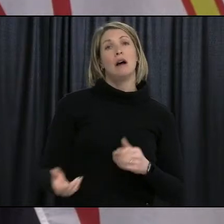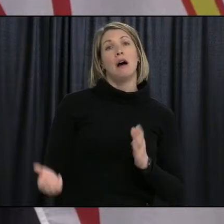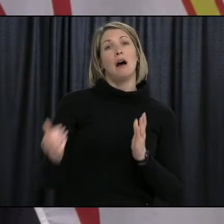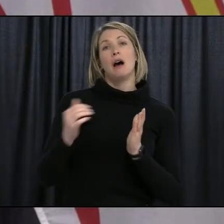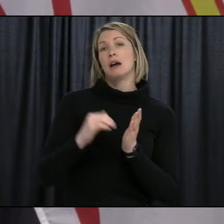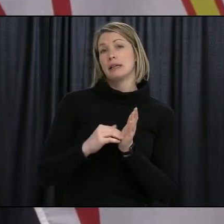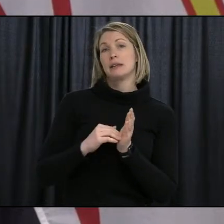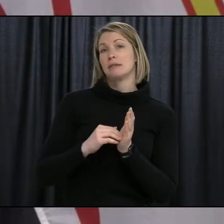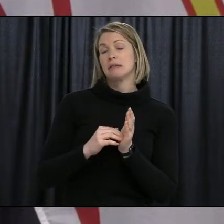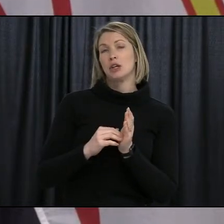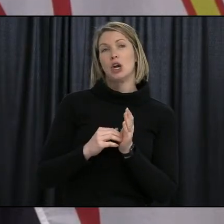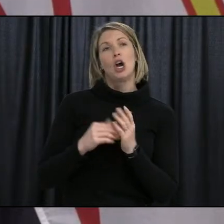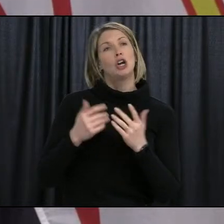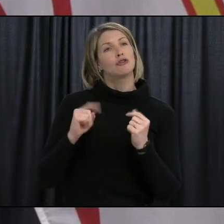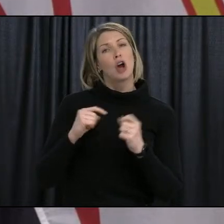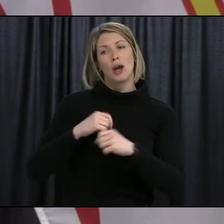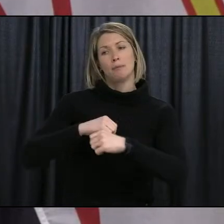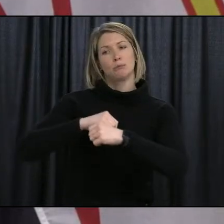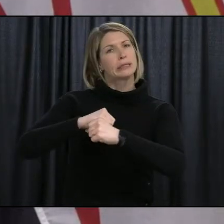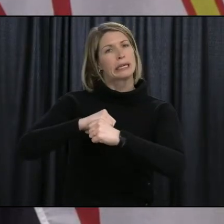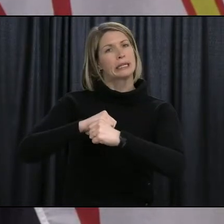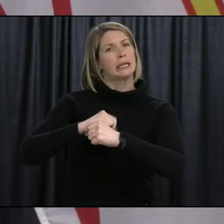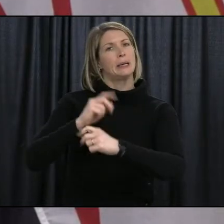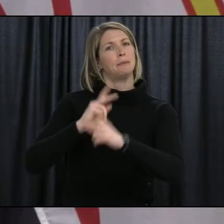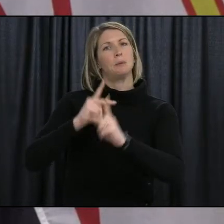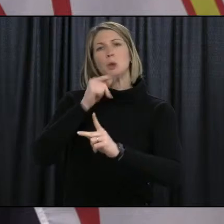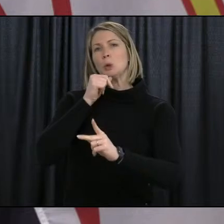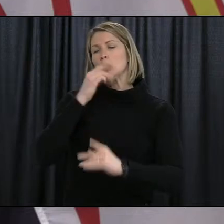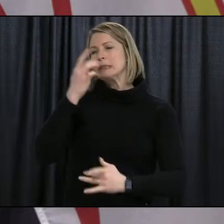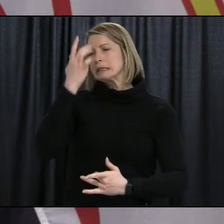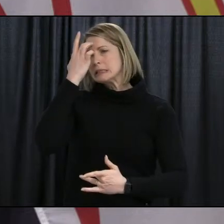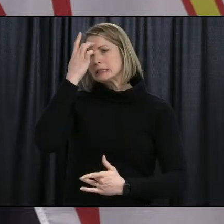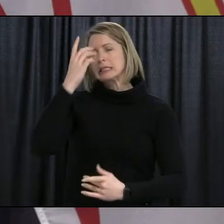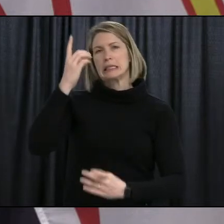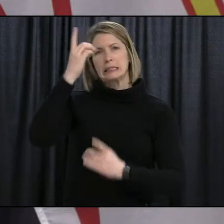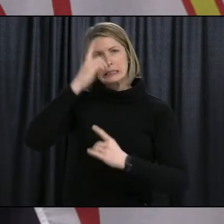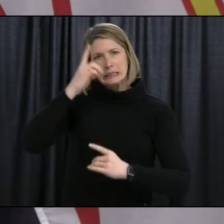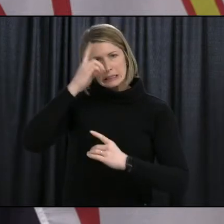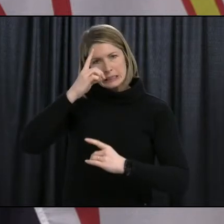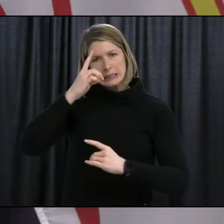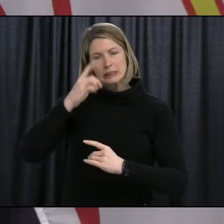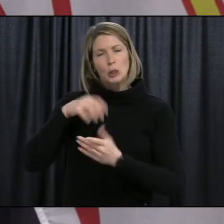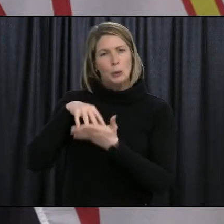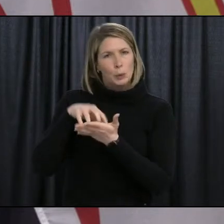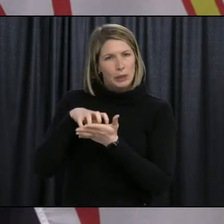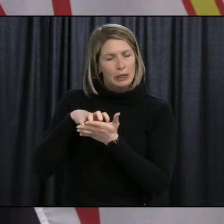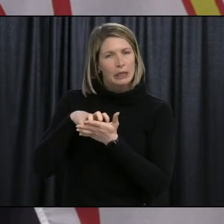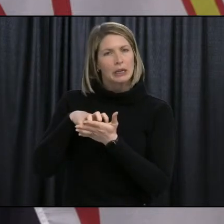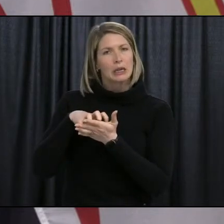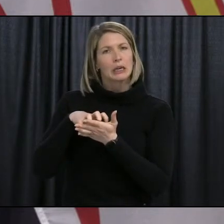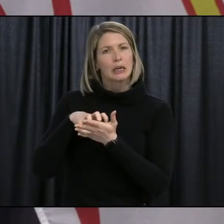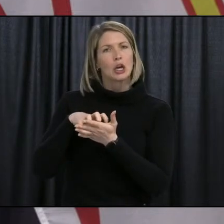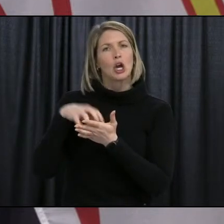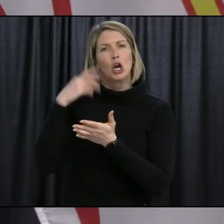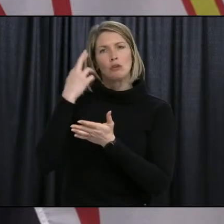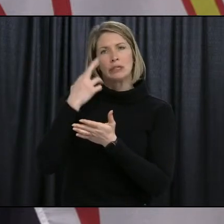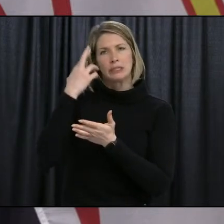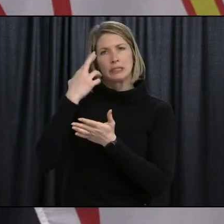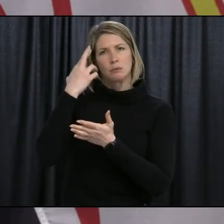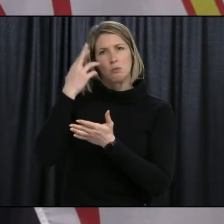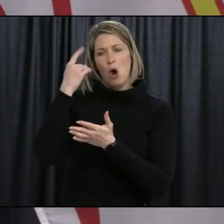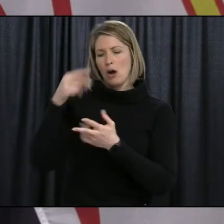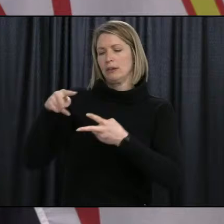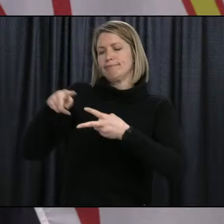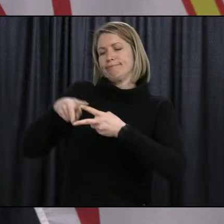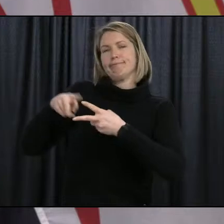at the highest risk for severe disease. And so that is why we focus the mRNA vaccine in that age, in